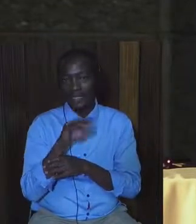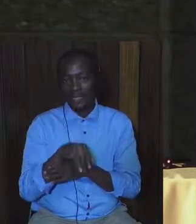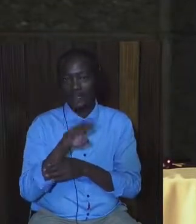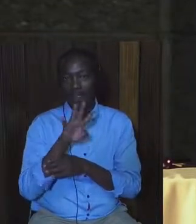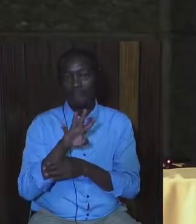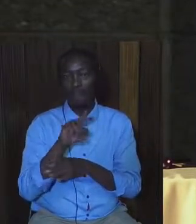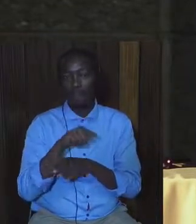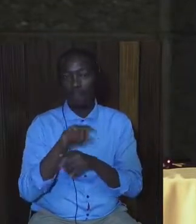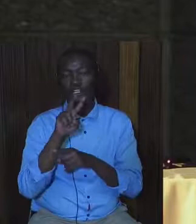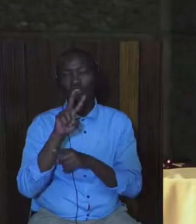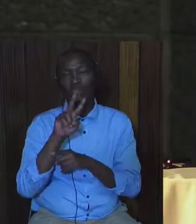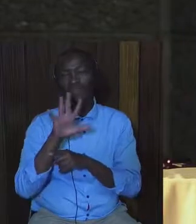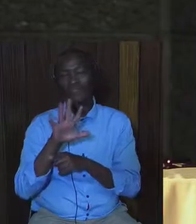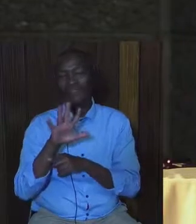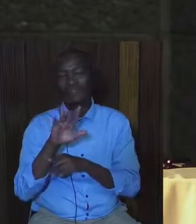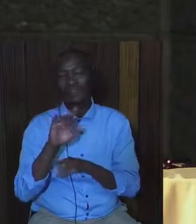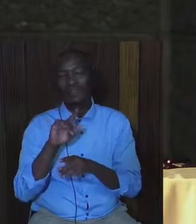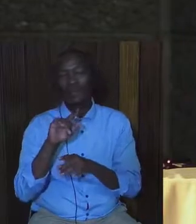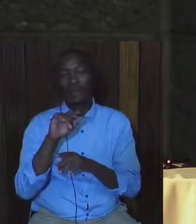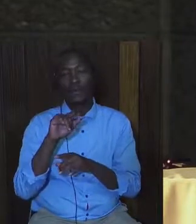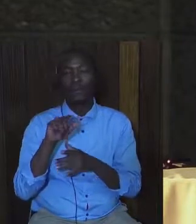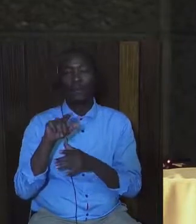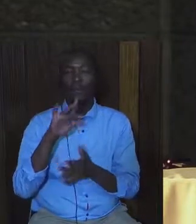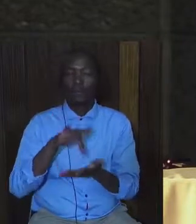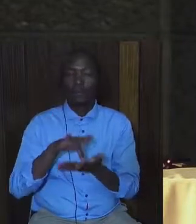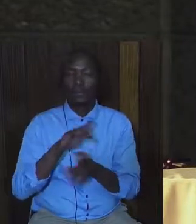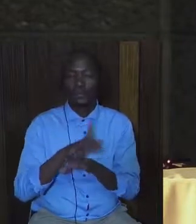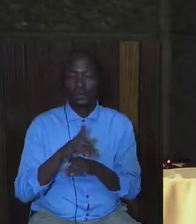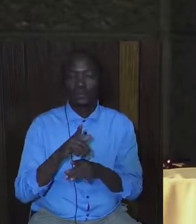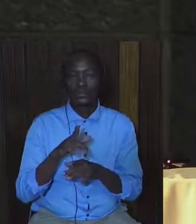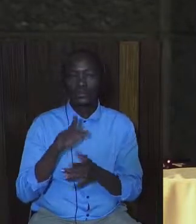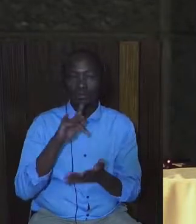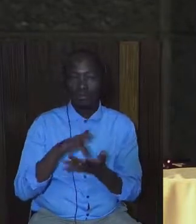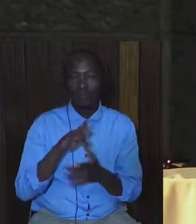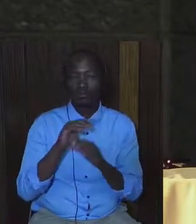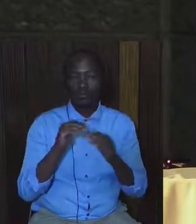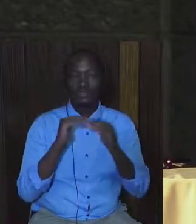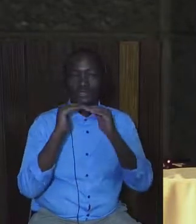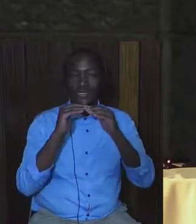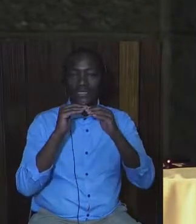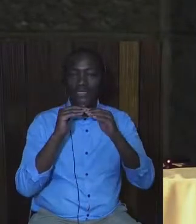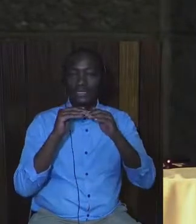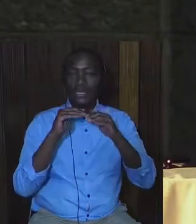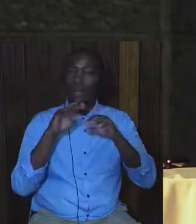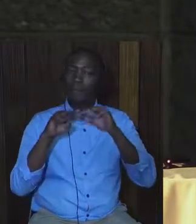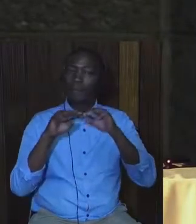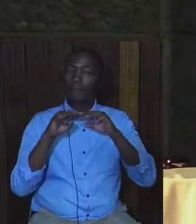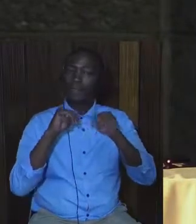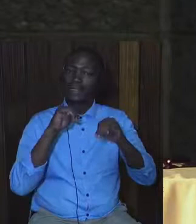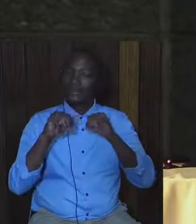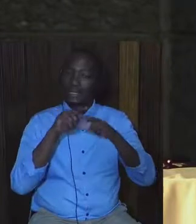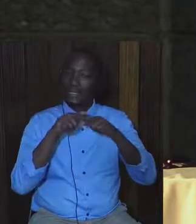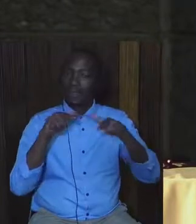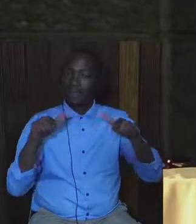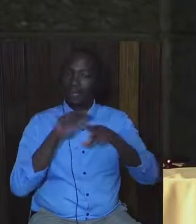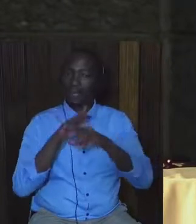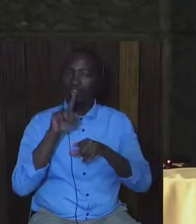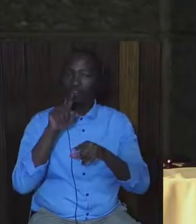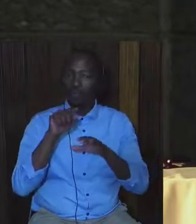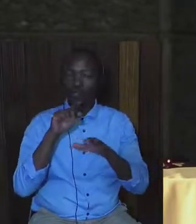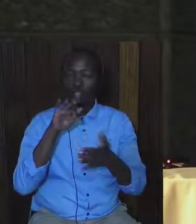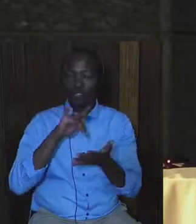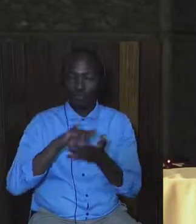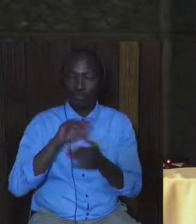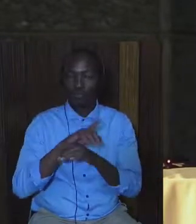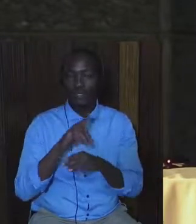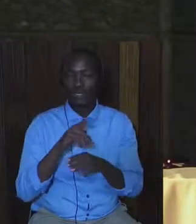of the 25 posts are posts for the senior management level, and those will include the